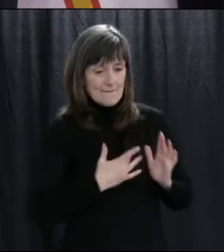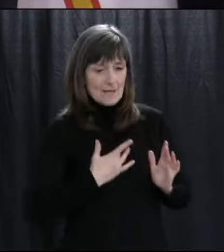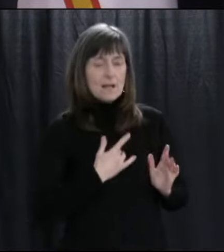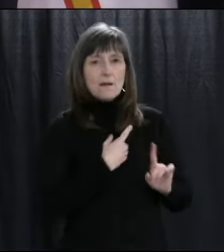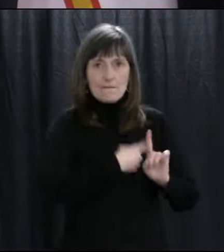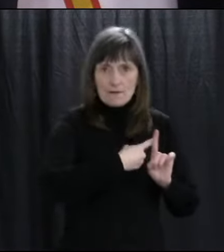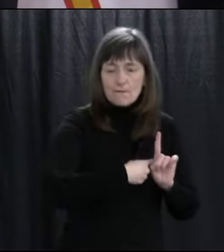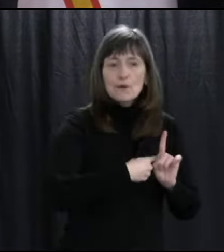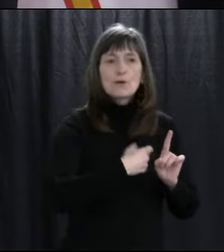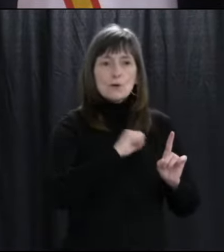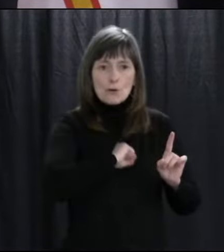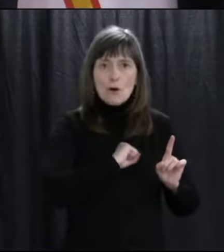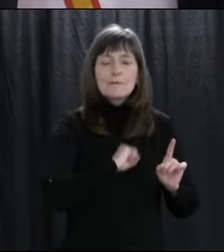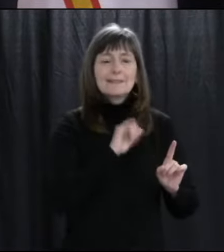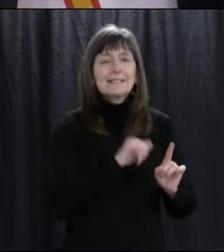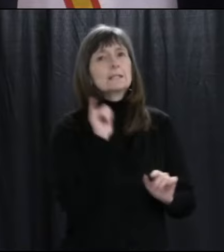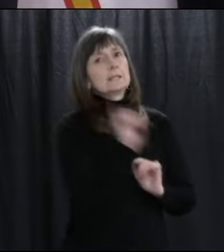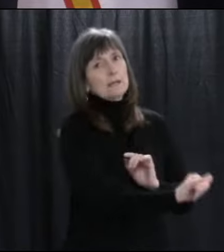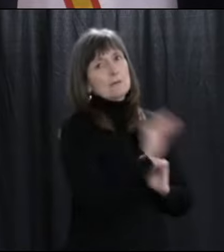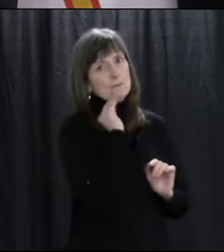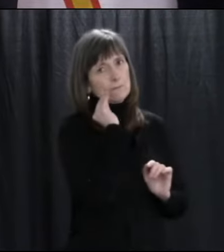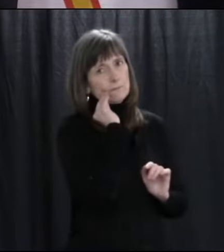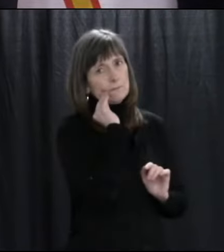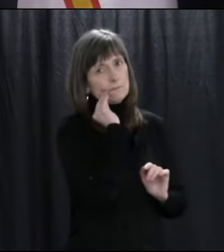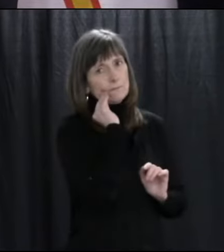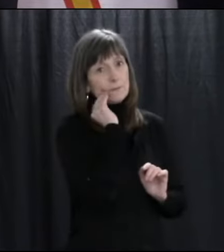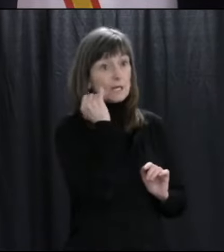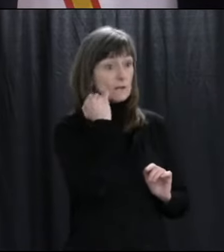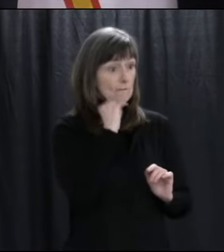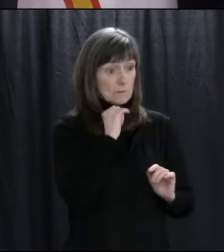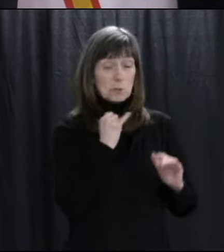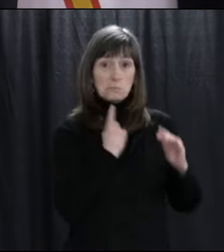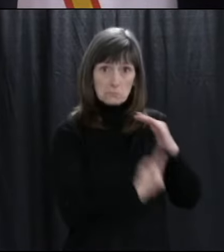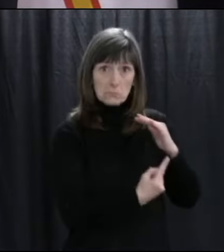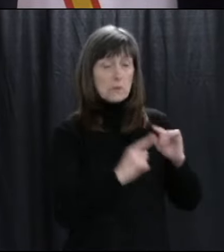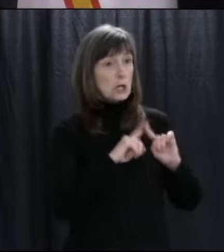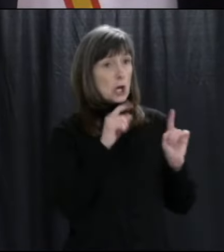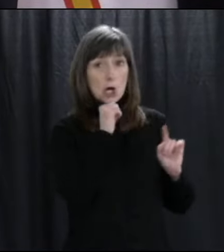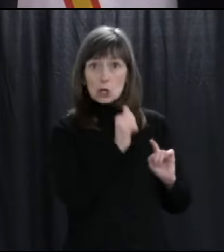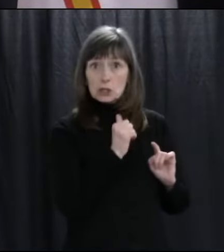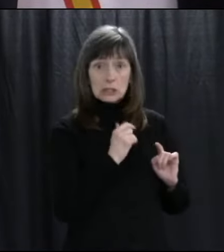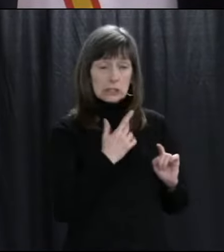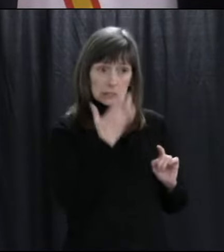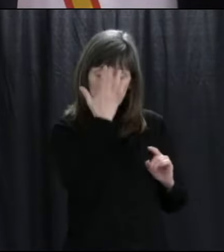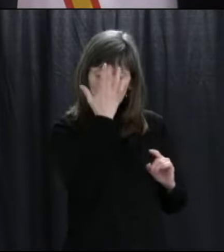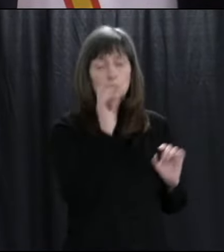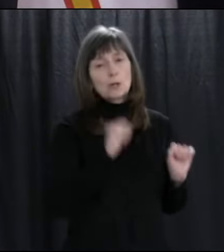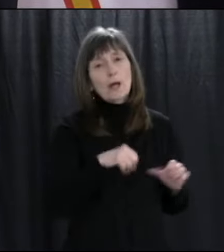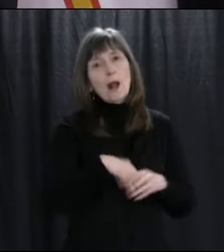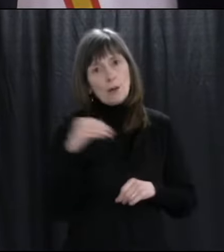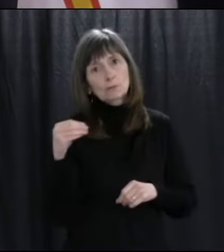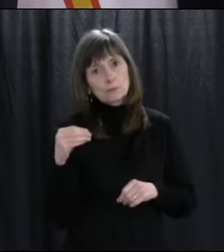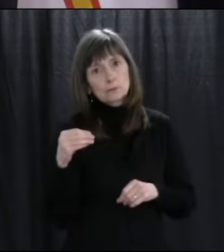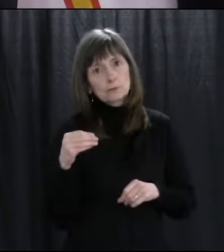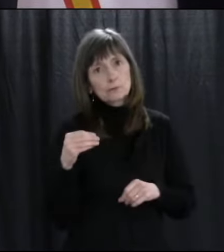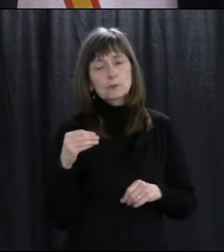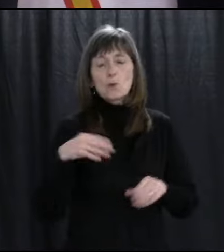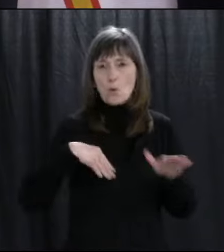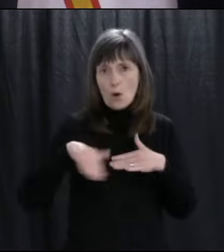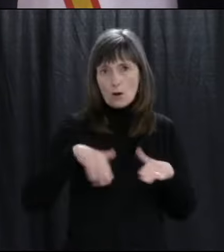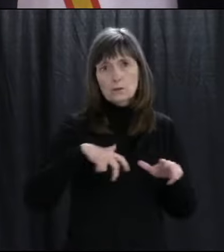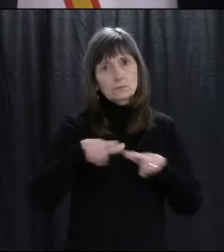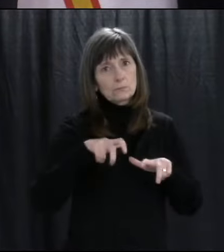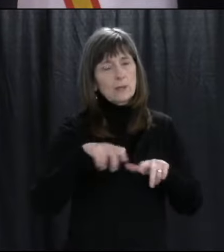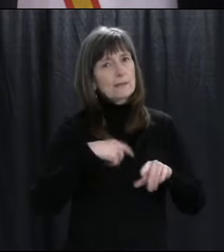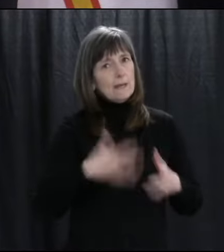you must, however, stay home. A reminder for everyone that if you are feeling unwell or experiencing symptoms